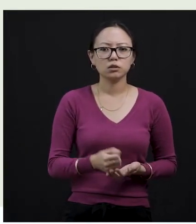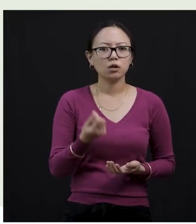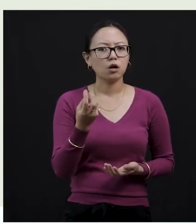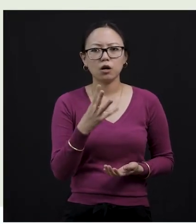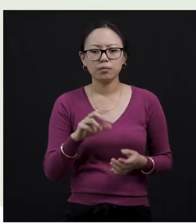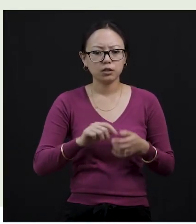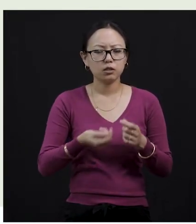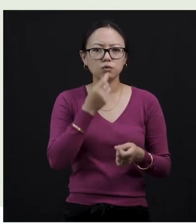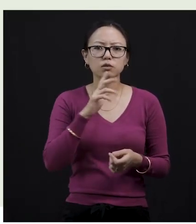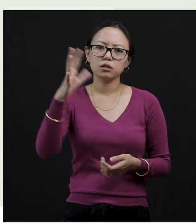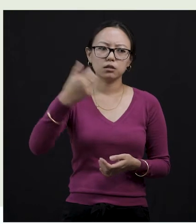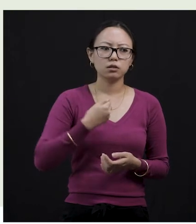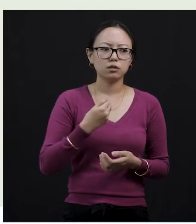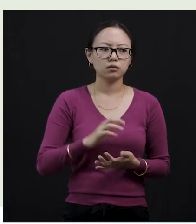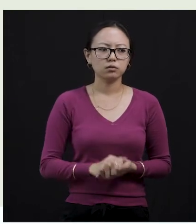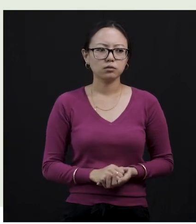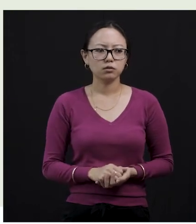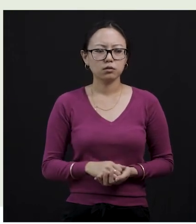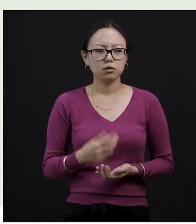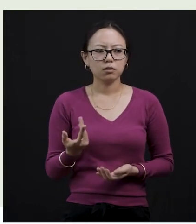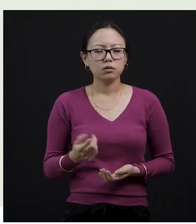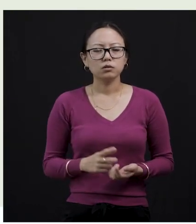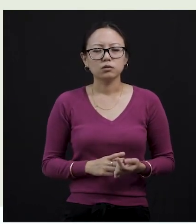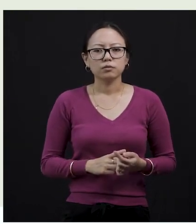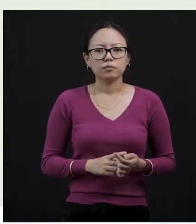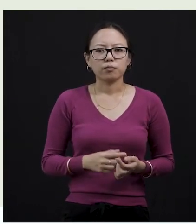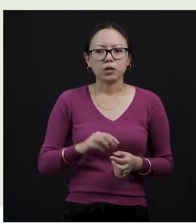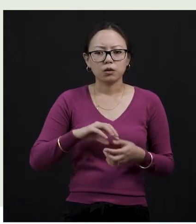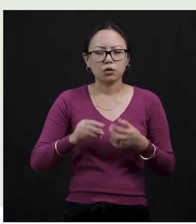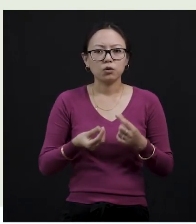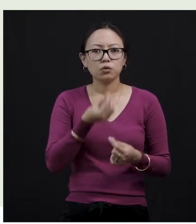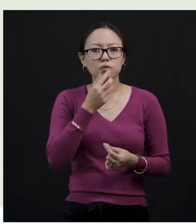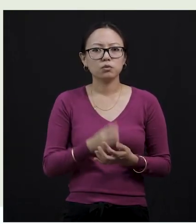write down total number of sweets. How many total number of sweets it is?